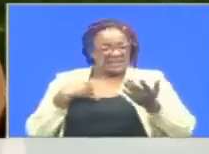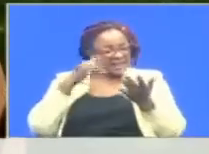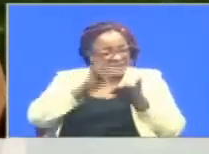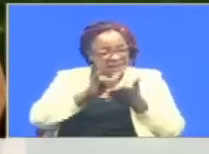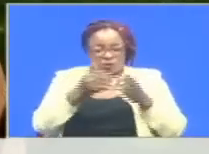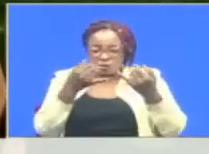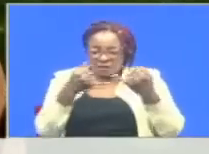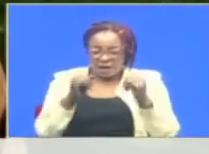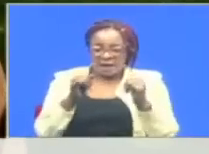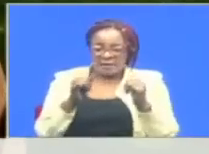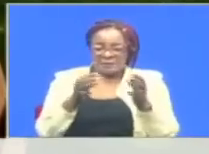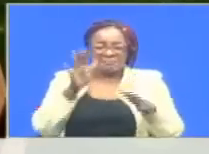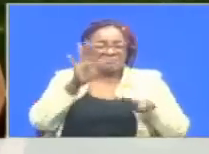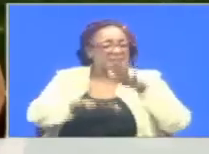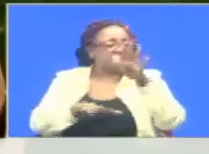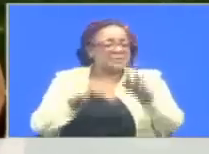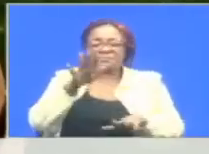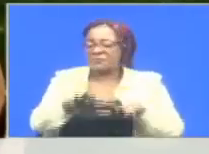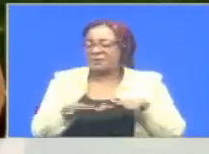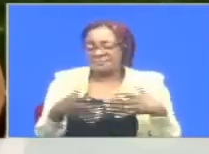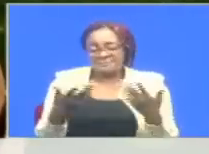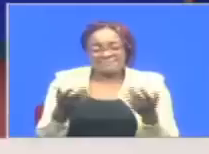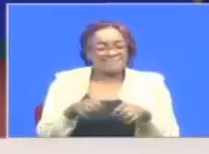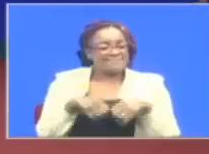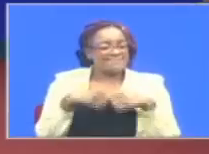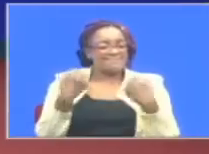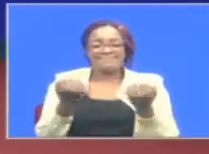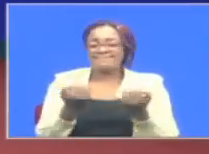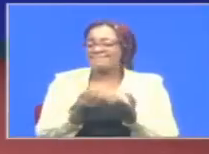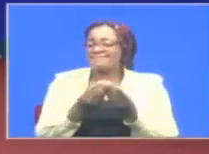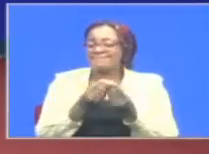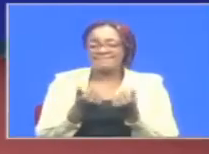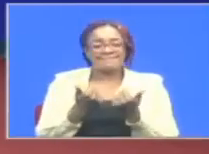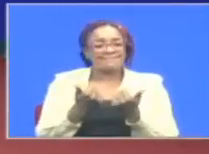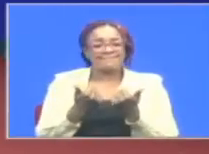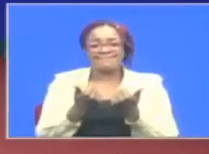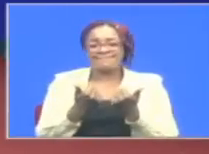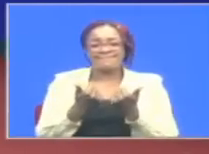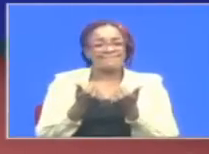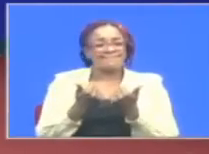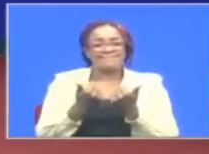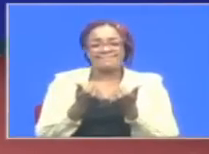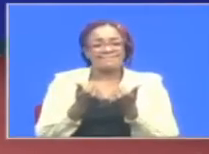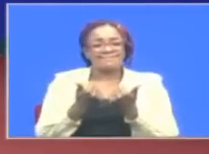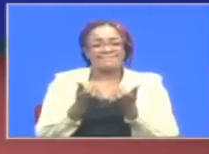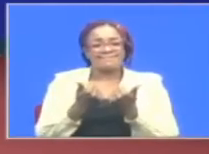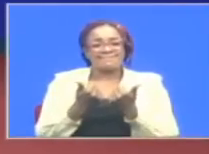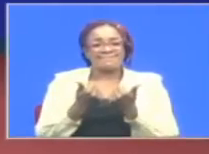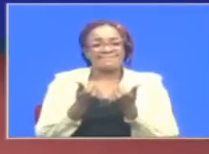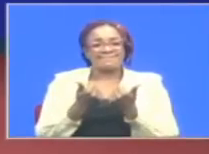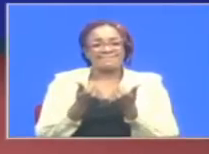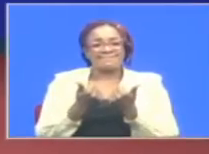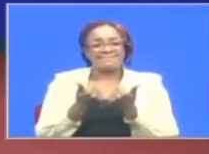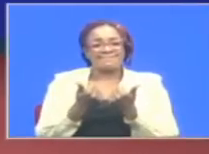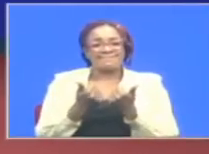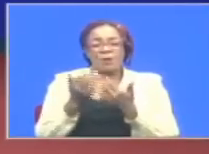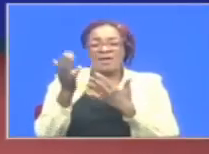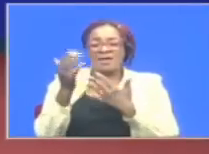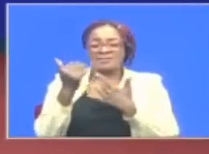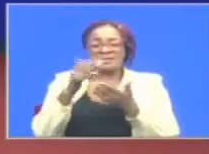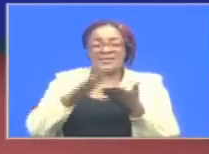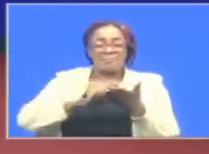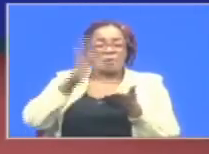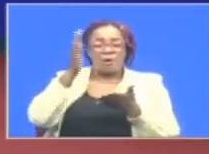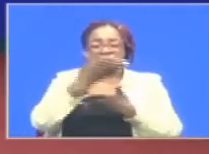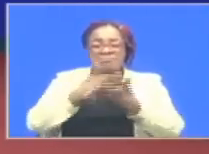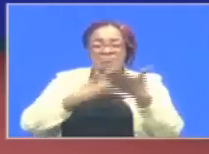upon everybody, then we'll not have society. You can definitely expect more exclusive conversations with leaders,